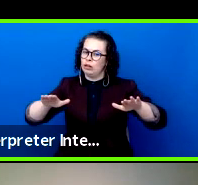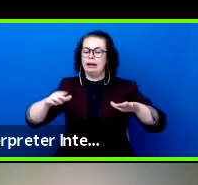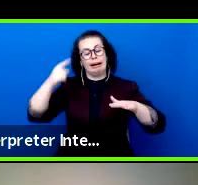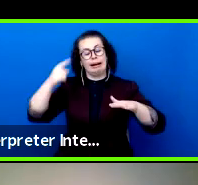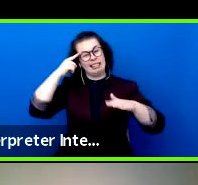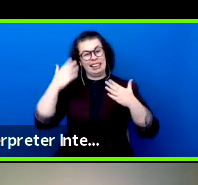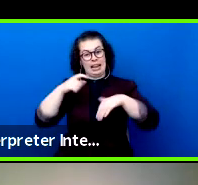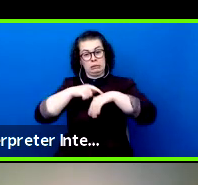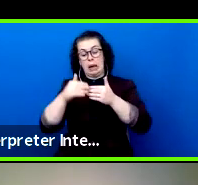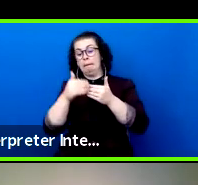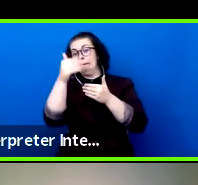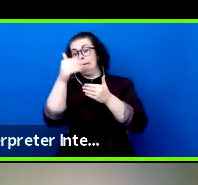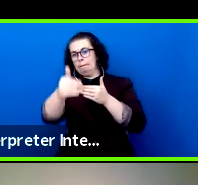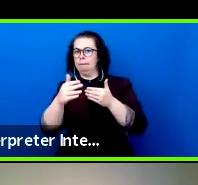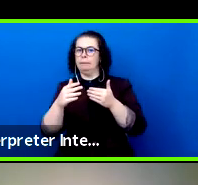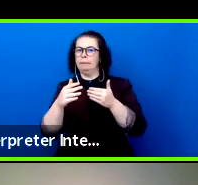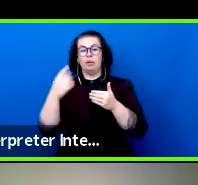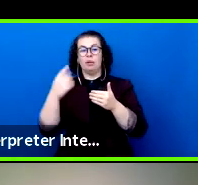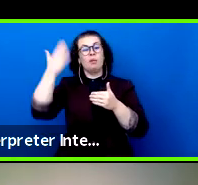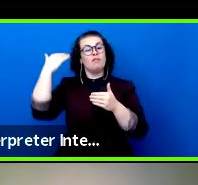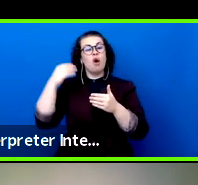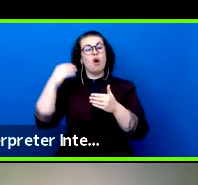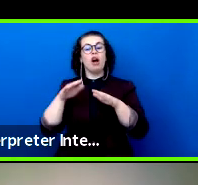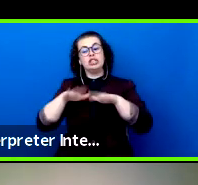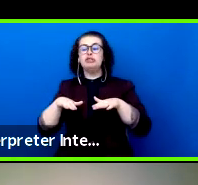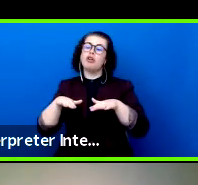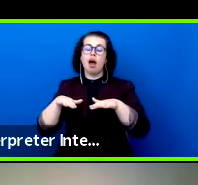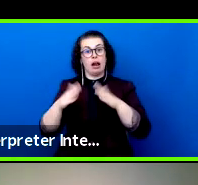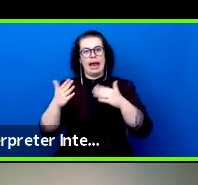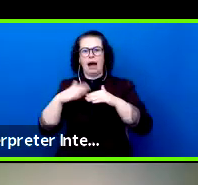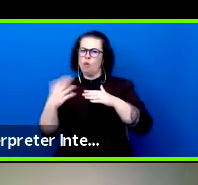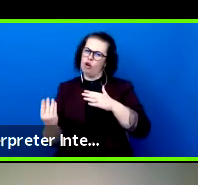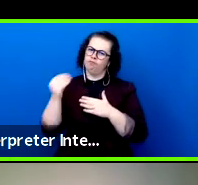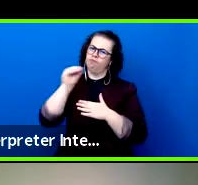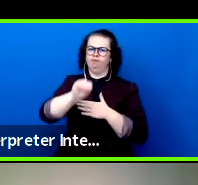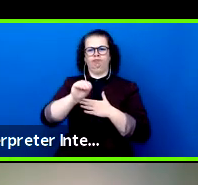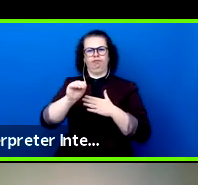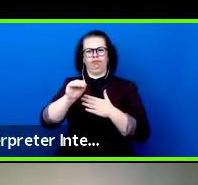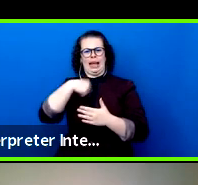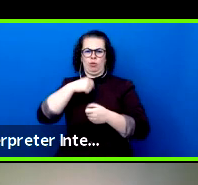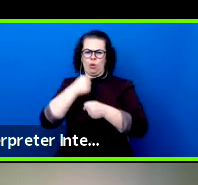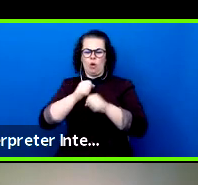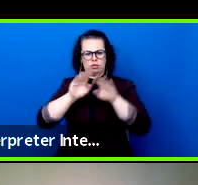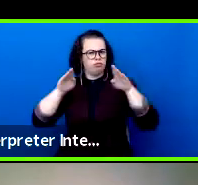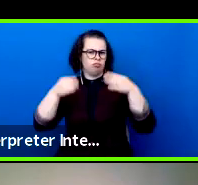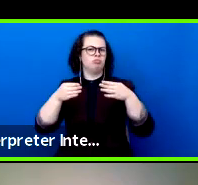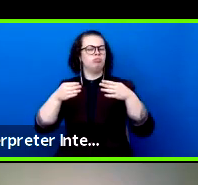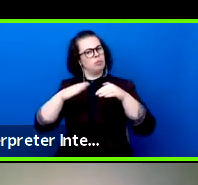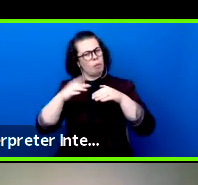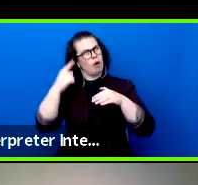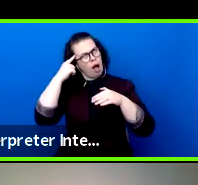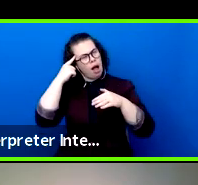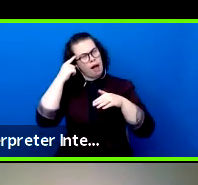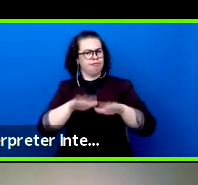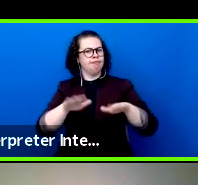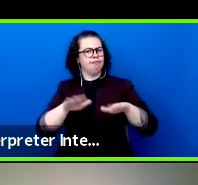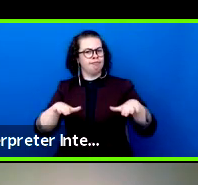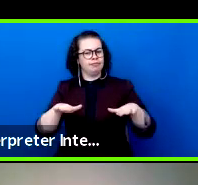focus areas. And we are building a collection of best practices from across the globe to kind